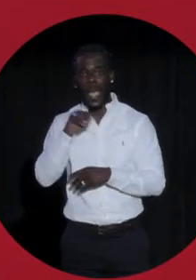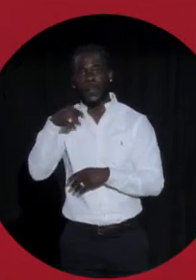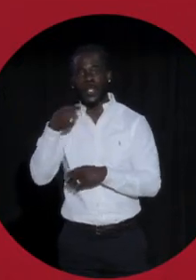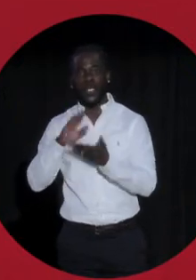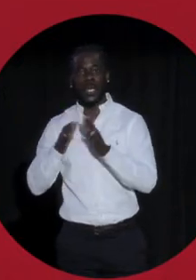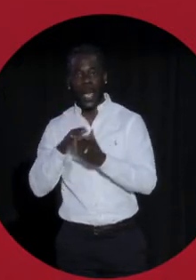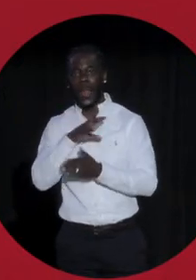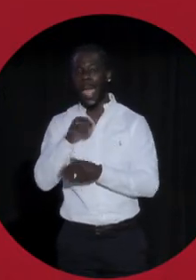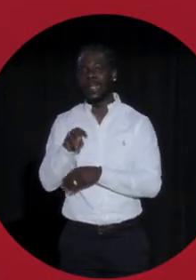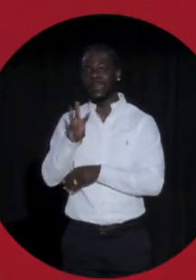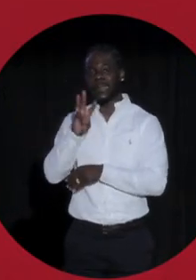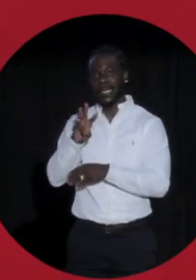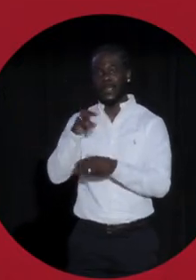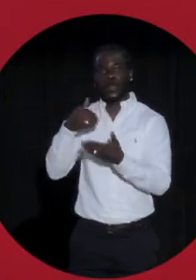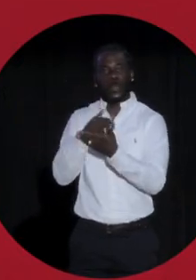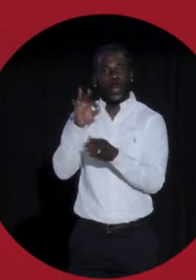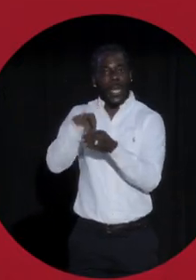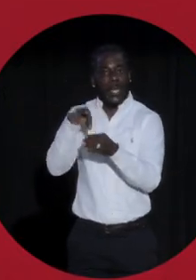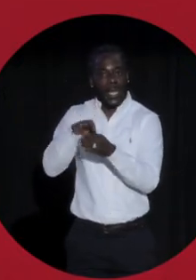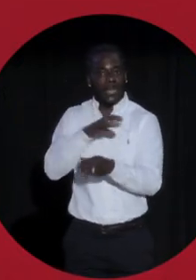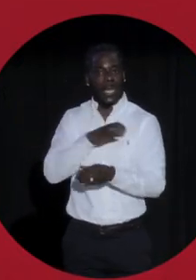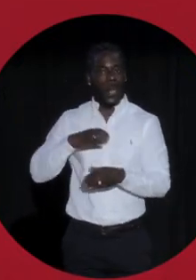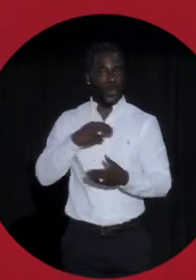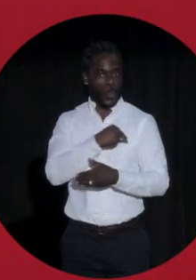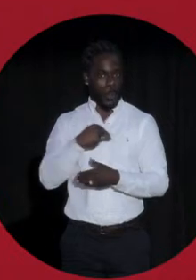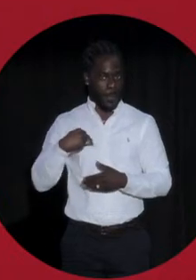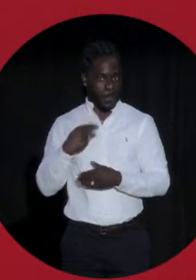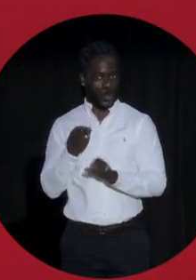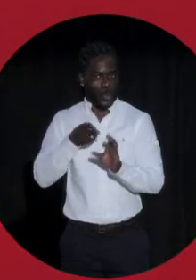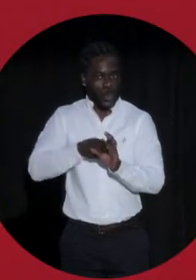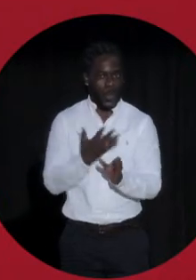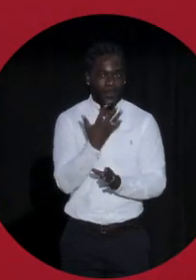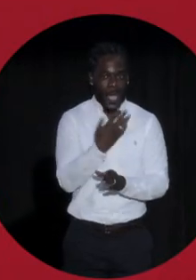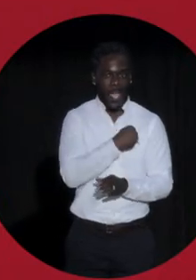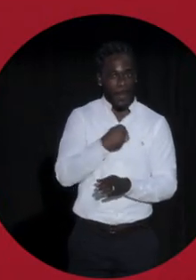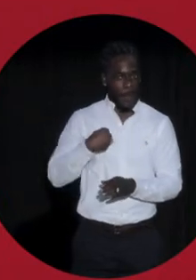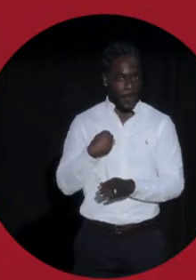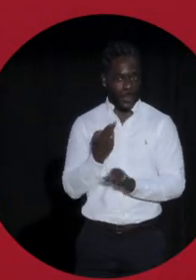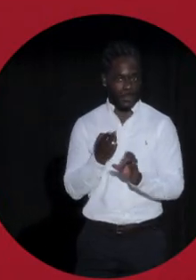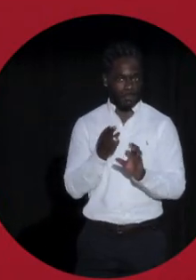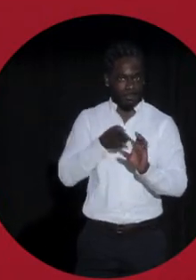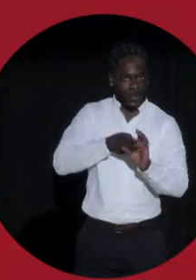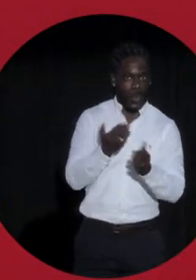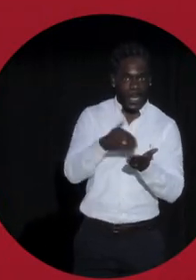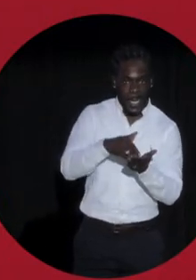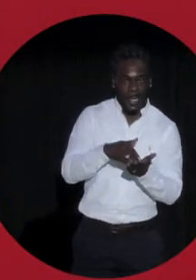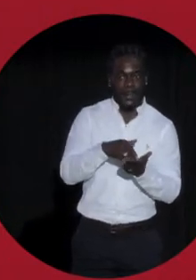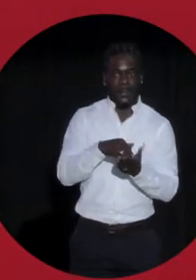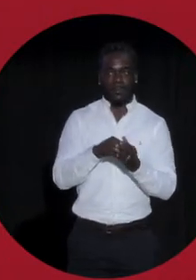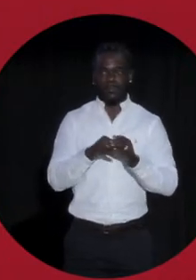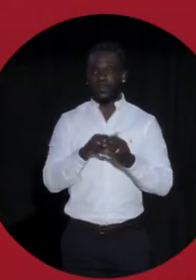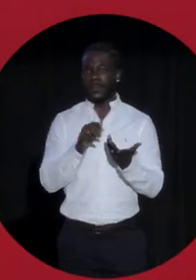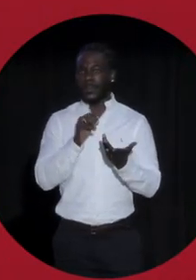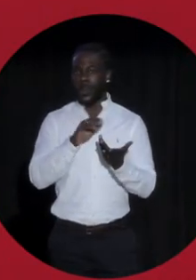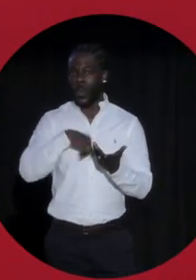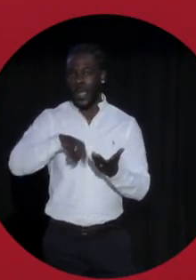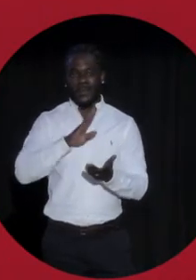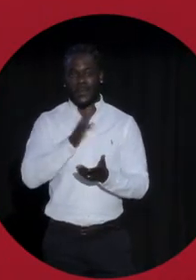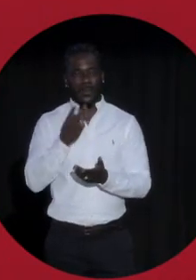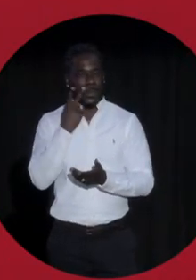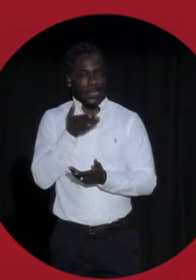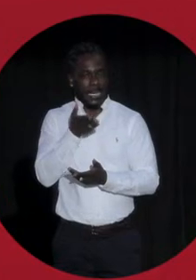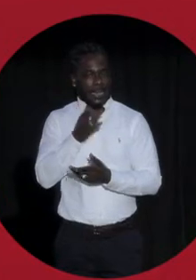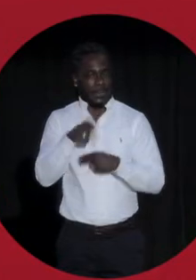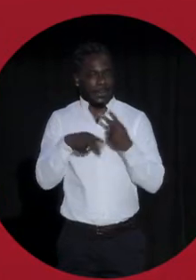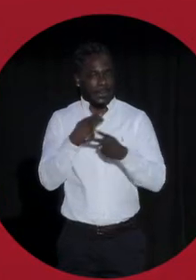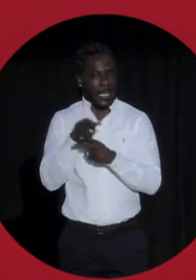6 newly elected council members, joining 5 returning members. Like no other time in the history of Prince George's County,